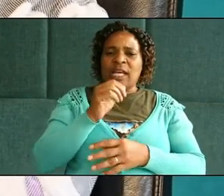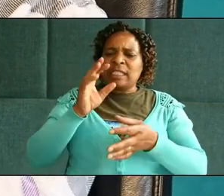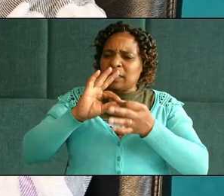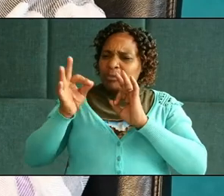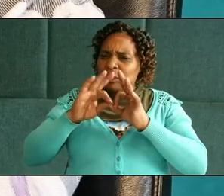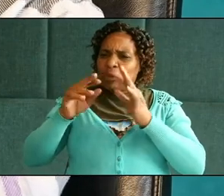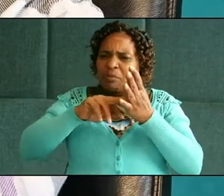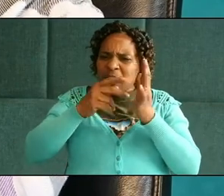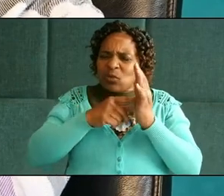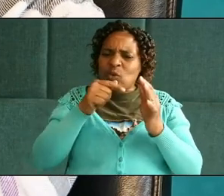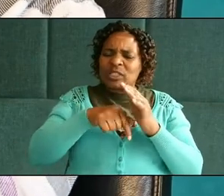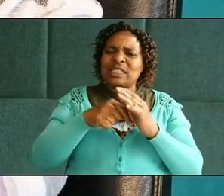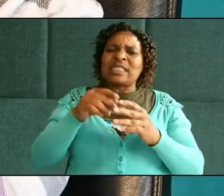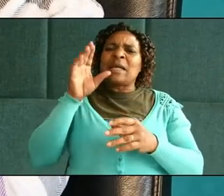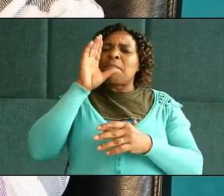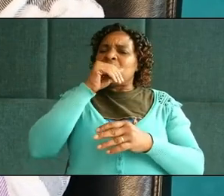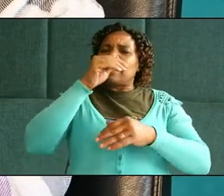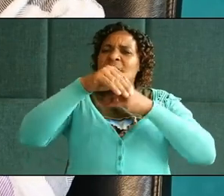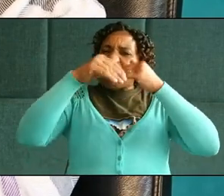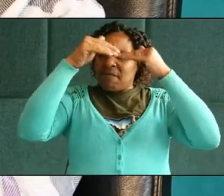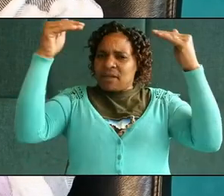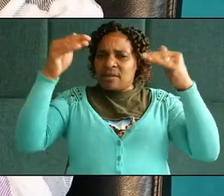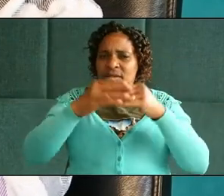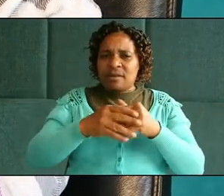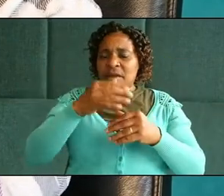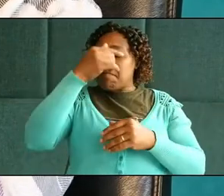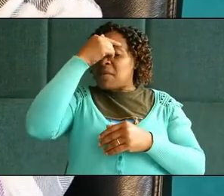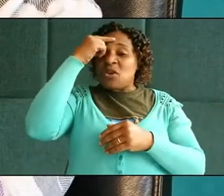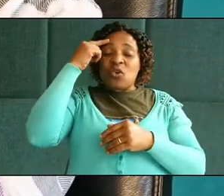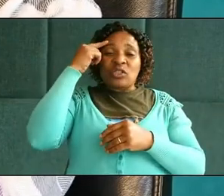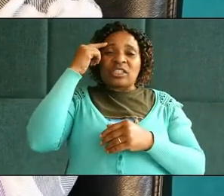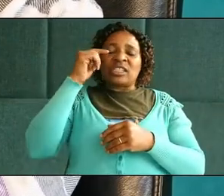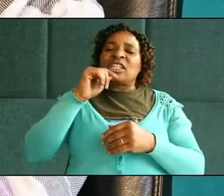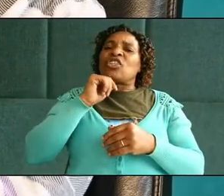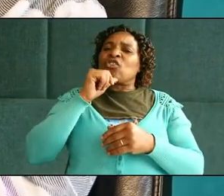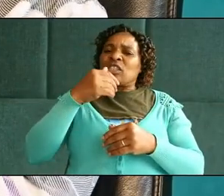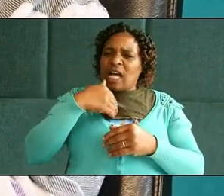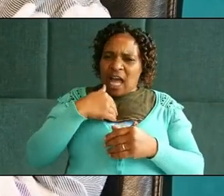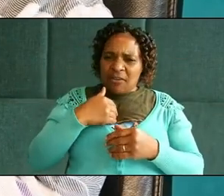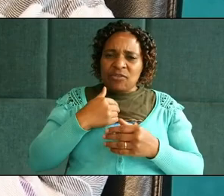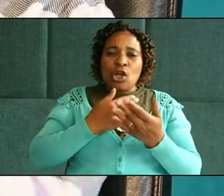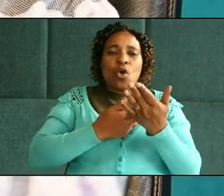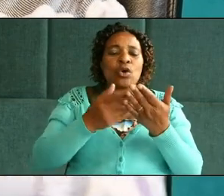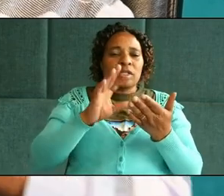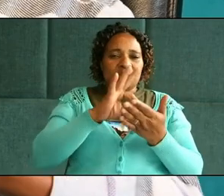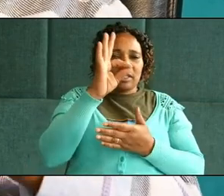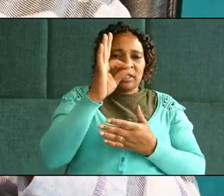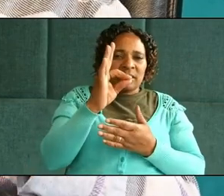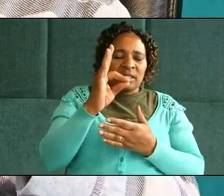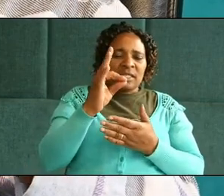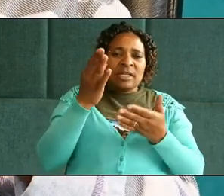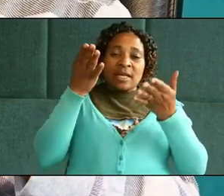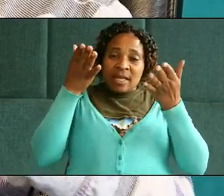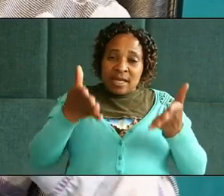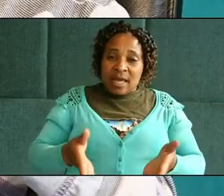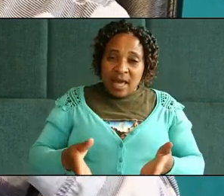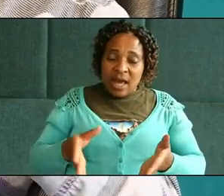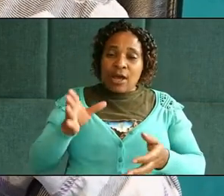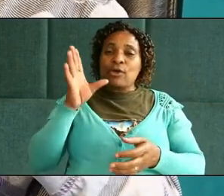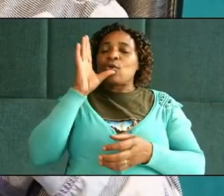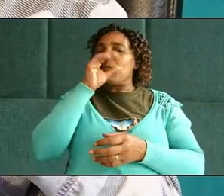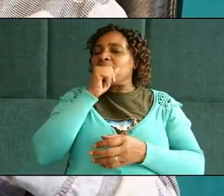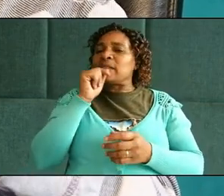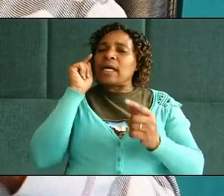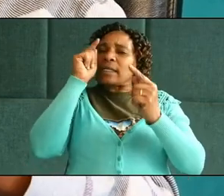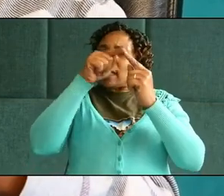interpretation means that they missed heaven just because they didn't have the Holy Spirit. Here, you may miss your